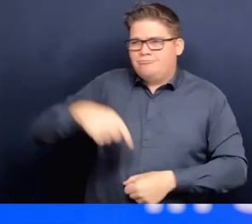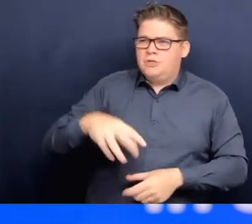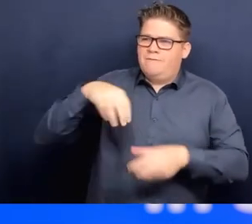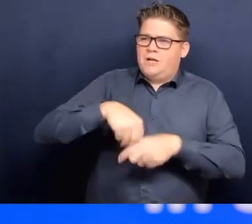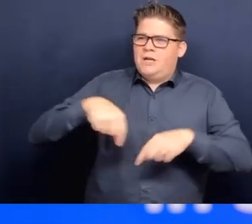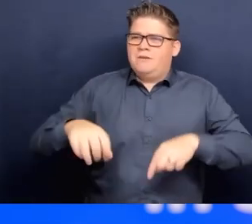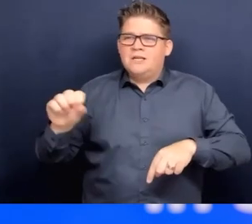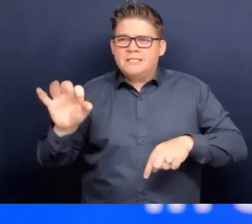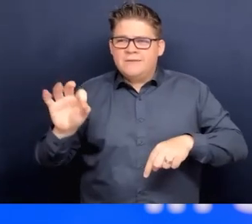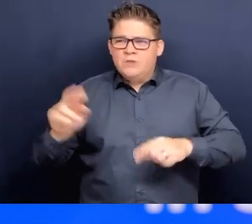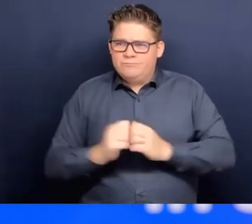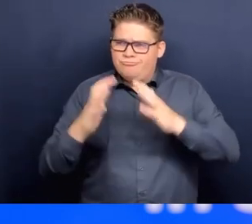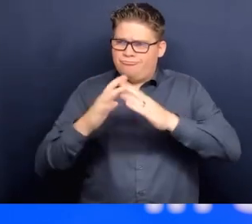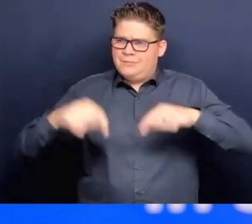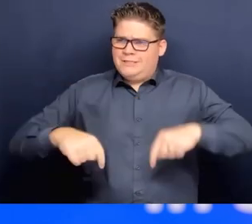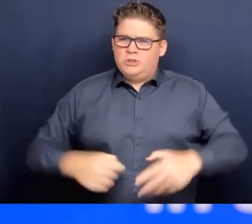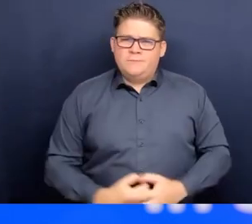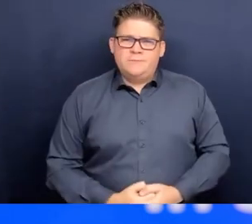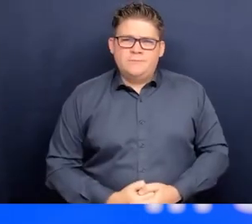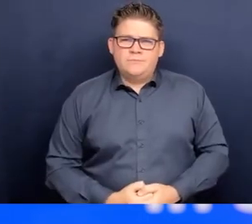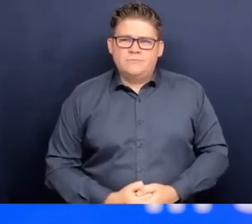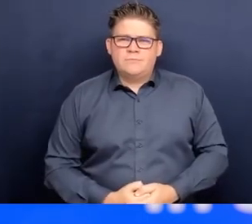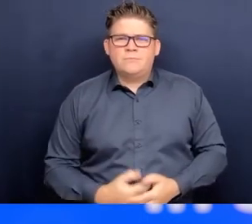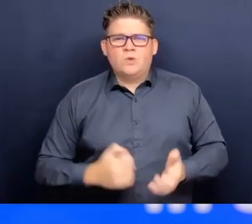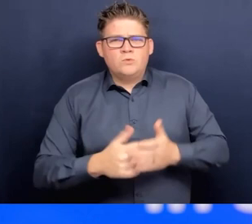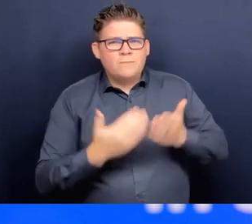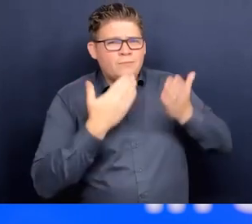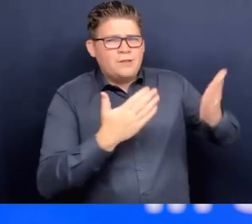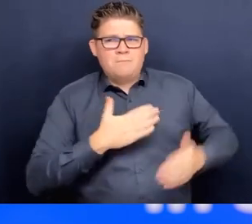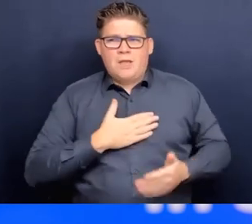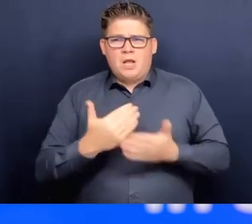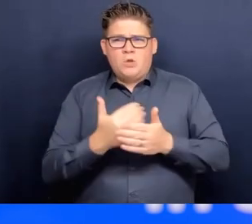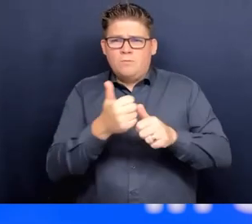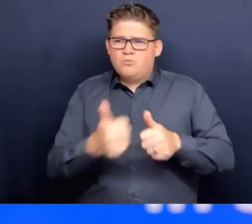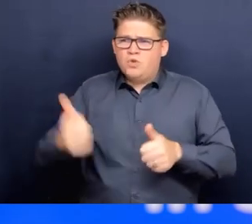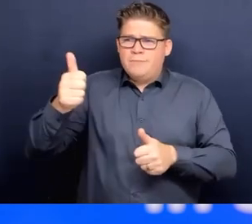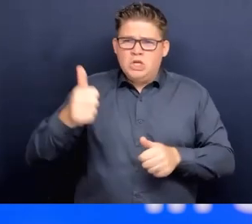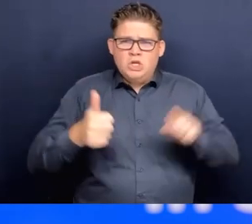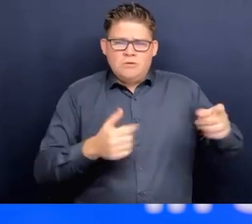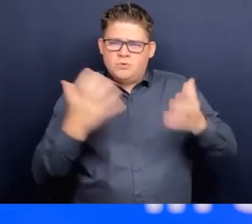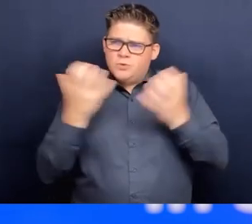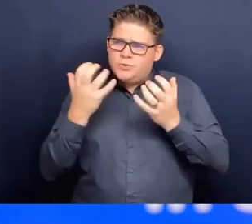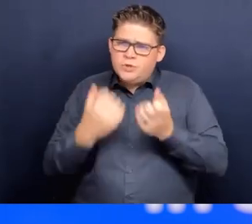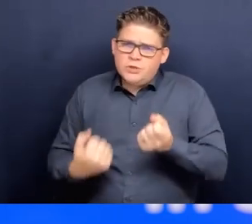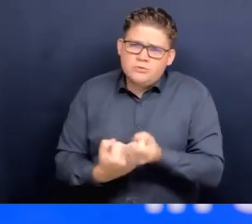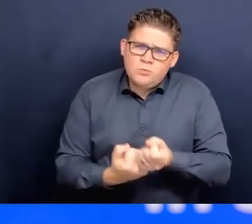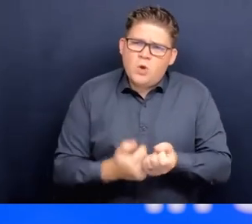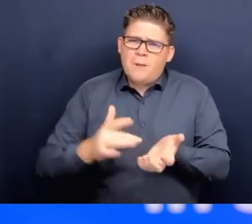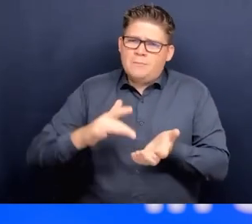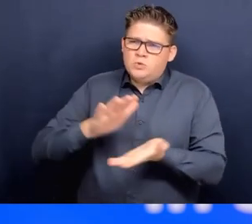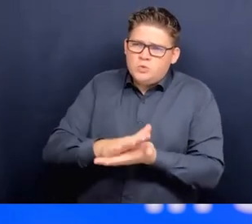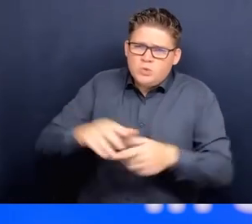have him and we're extremely excited to welcome him to Simon Fraser University. So I want to express my heartfelt gratitude to